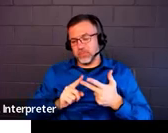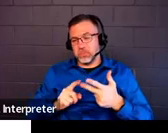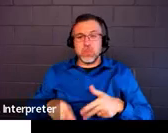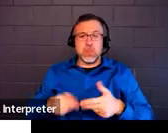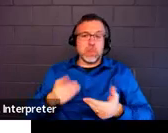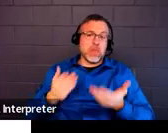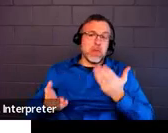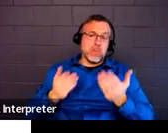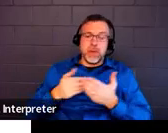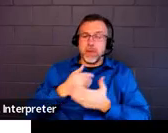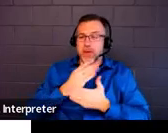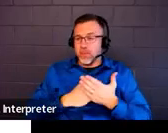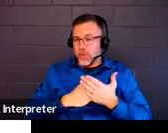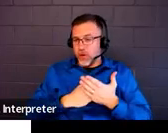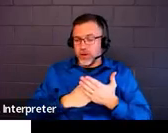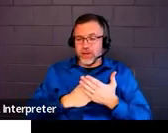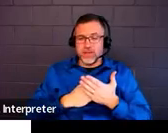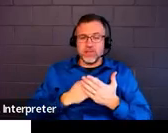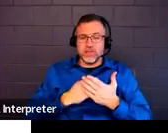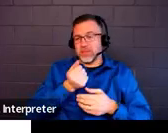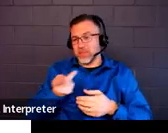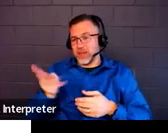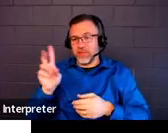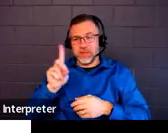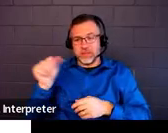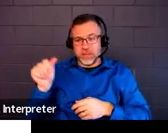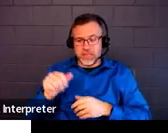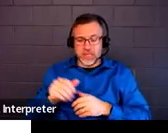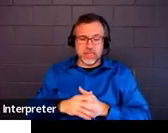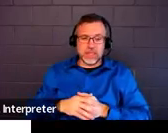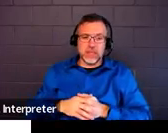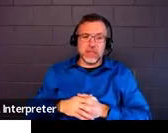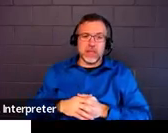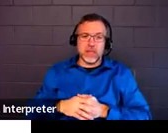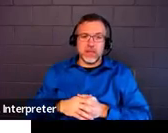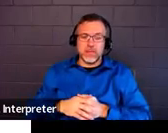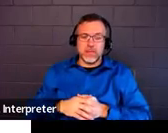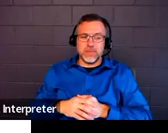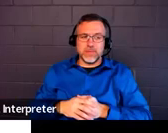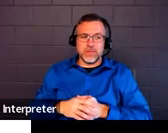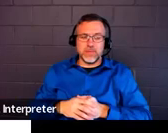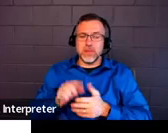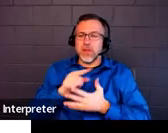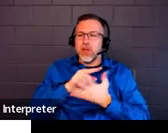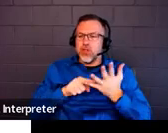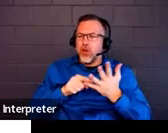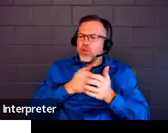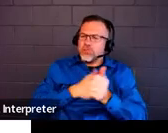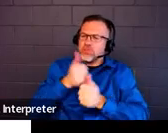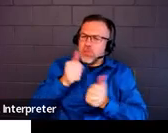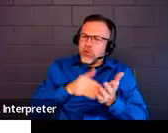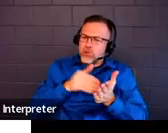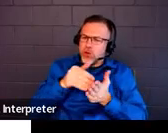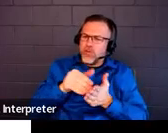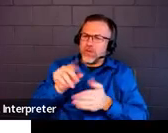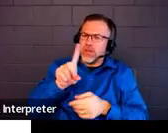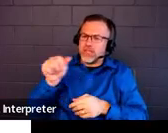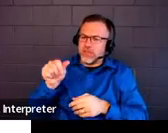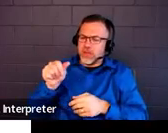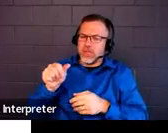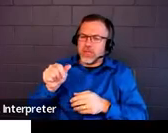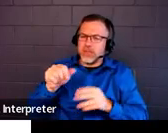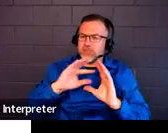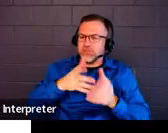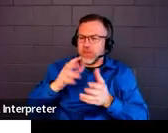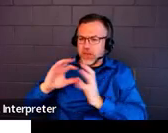part of a multiple disability. So those are really most often the disability categories that